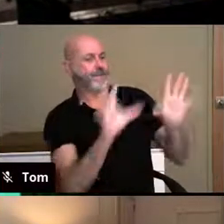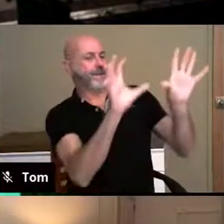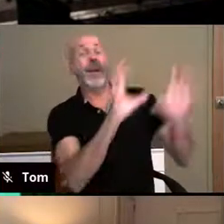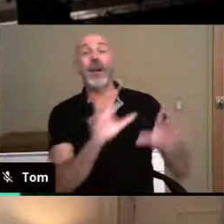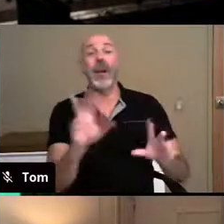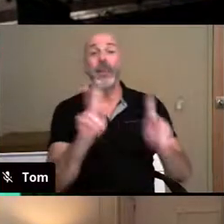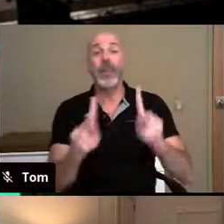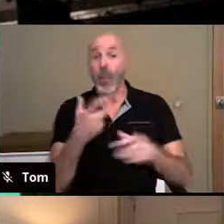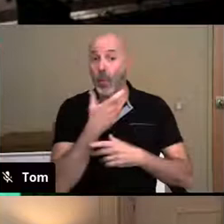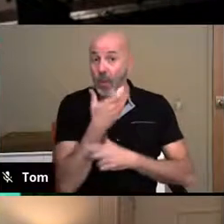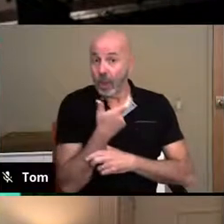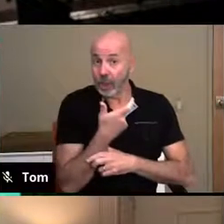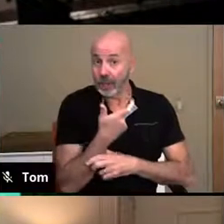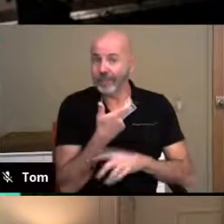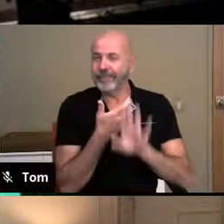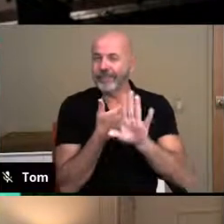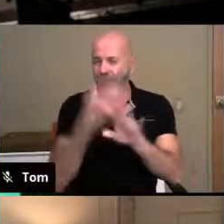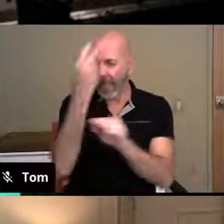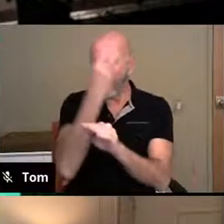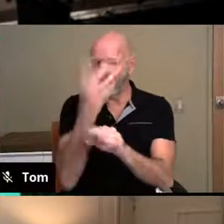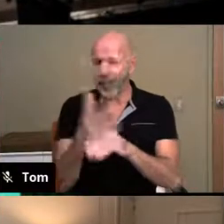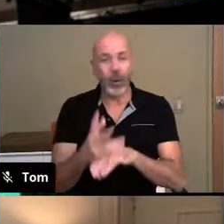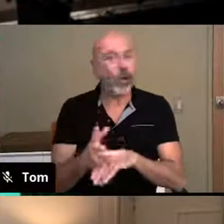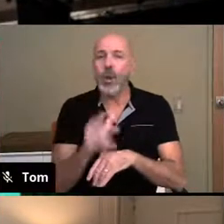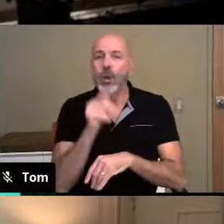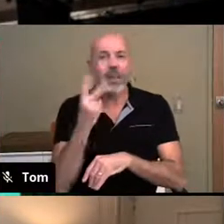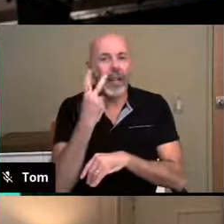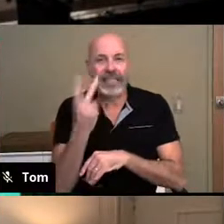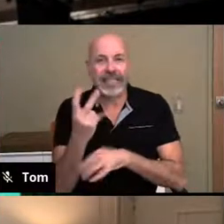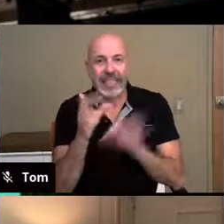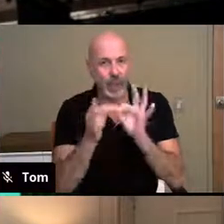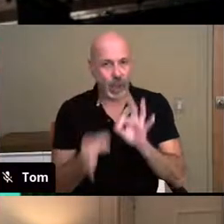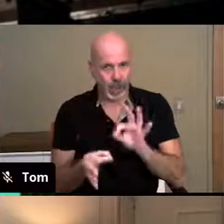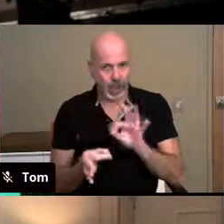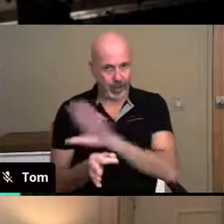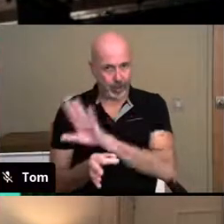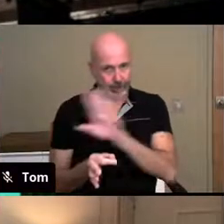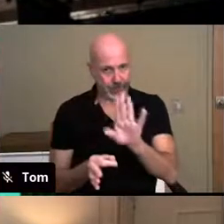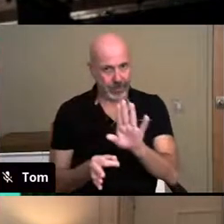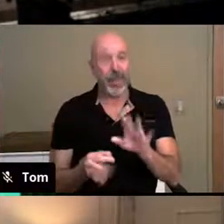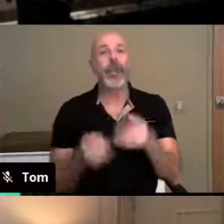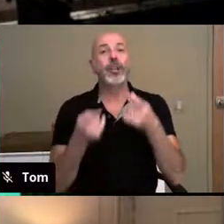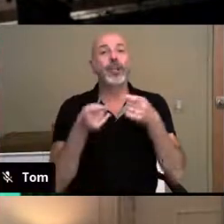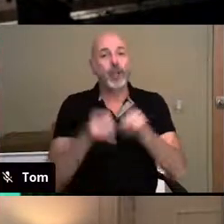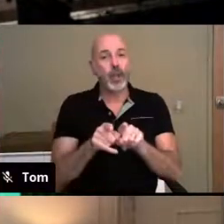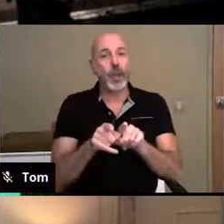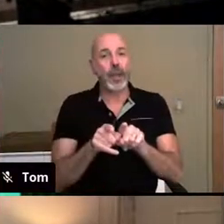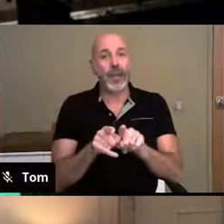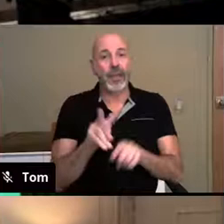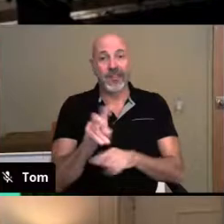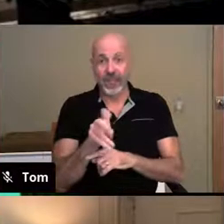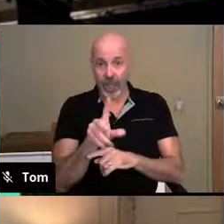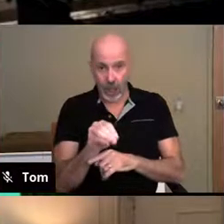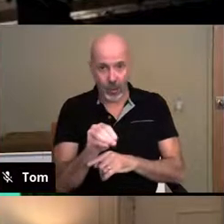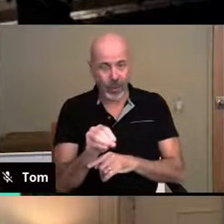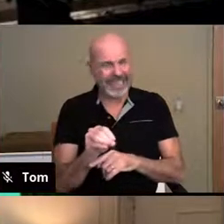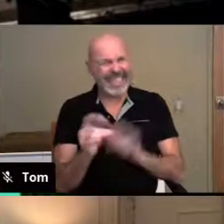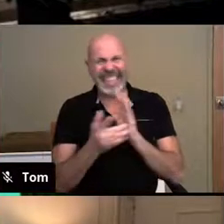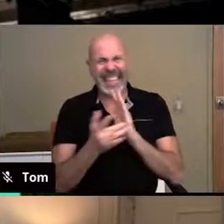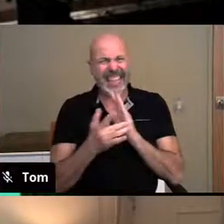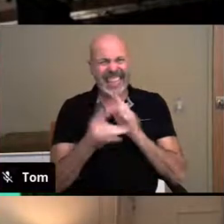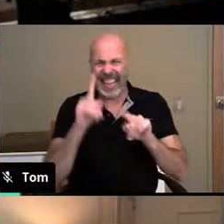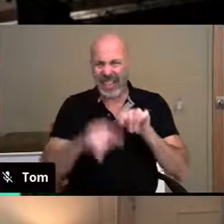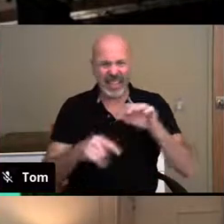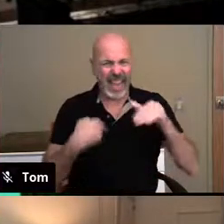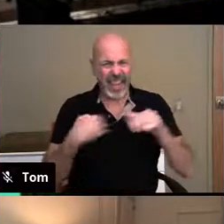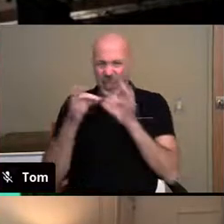to know that this you will not see the interpreter when this video is playing. Technically, I cannot have them both